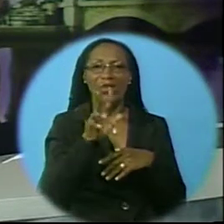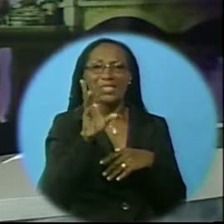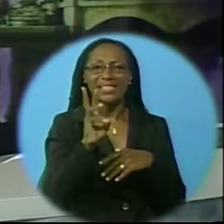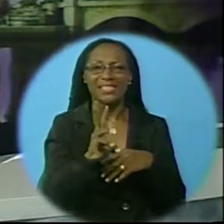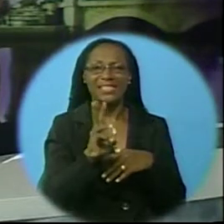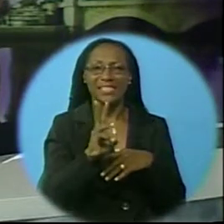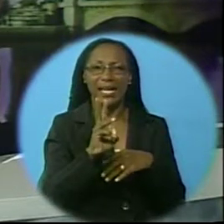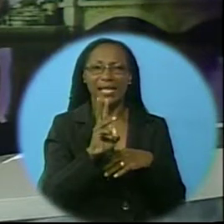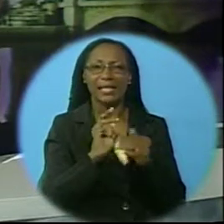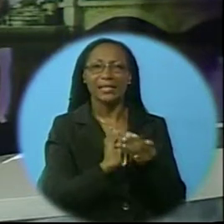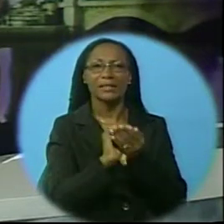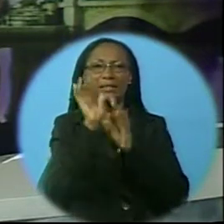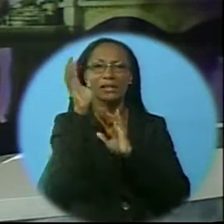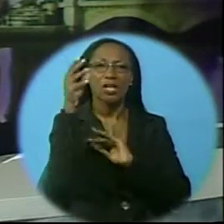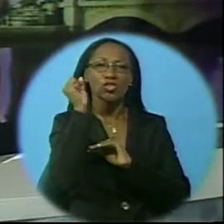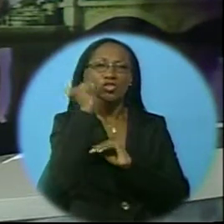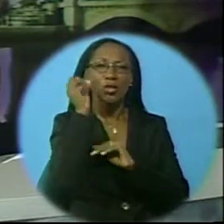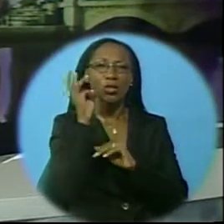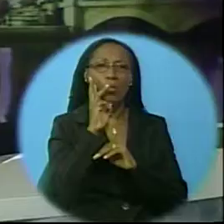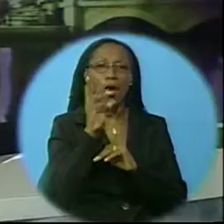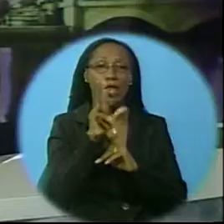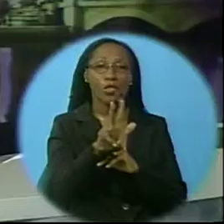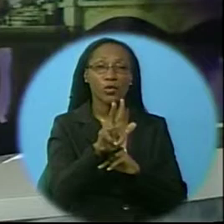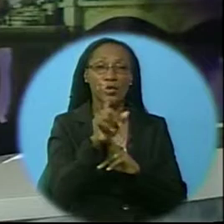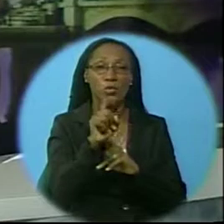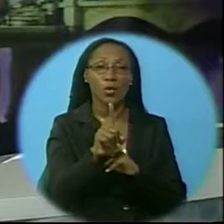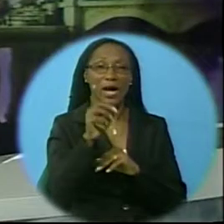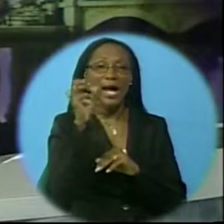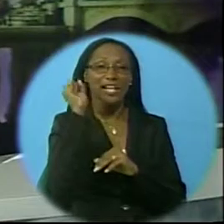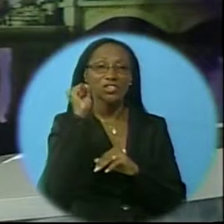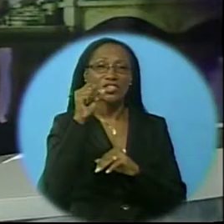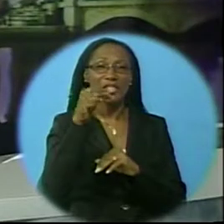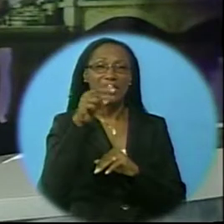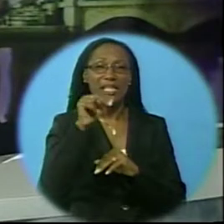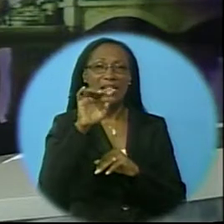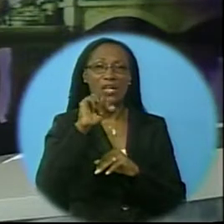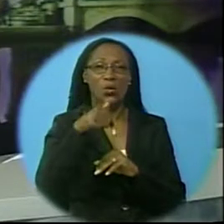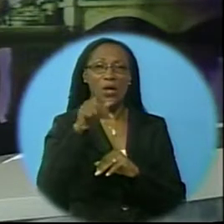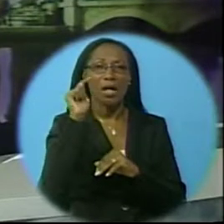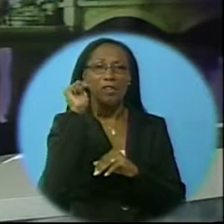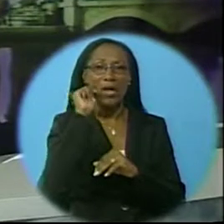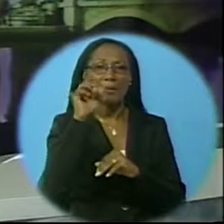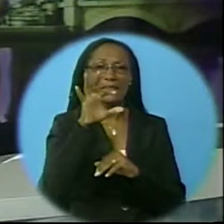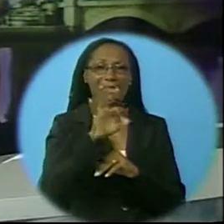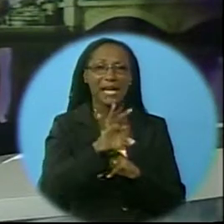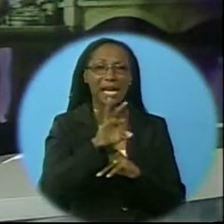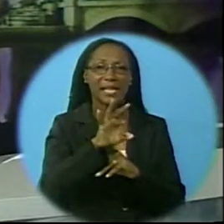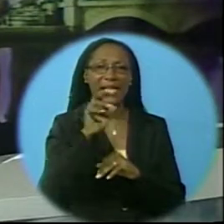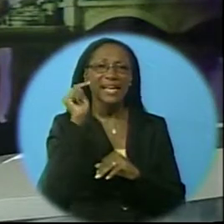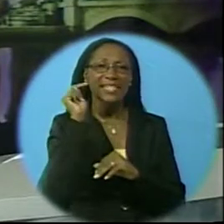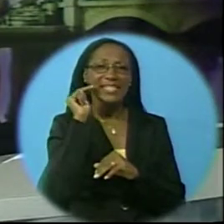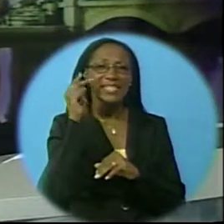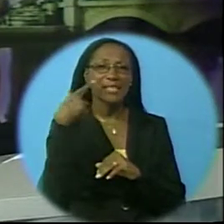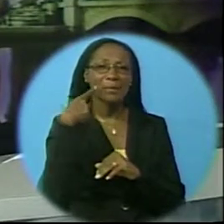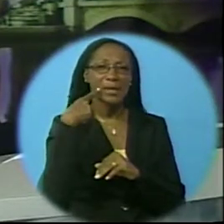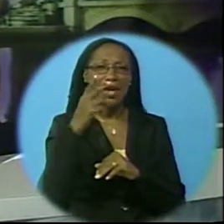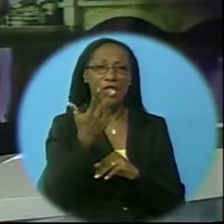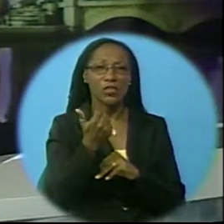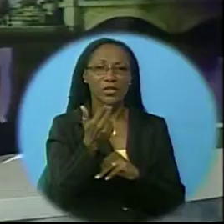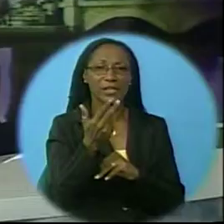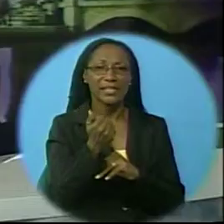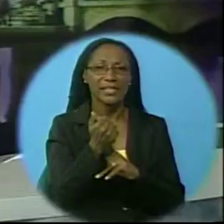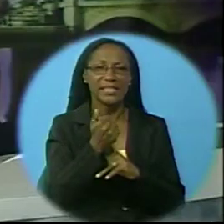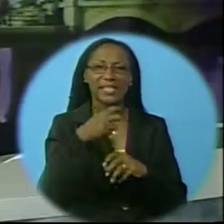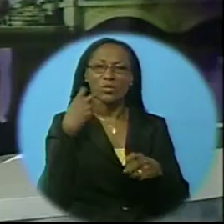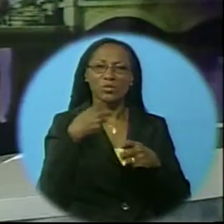Wharton 31 from 35, Shaniqua Thomas 9 from 14, and Nikita Pigot 13 from 16. It was a tough game